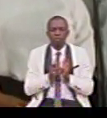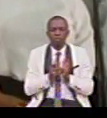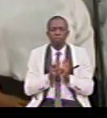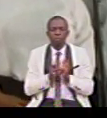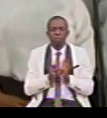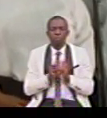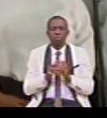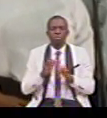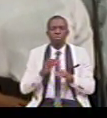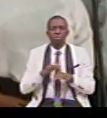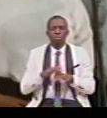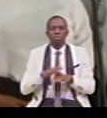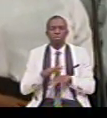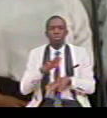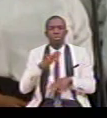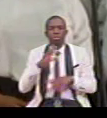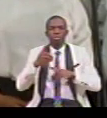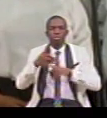gloriously